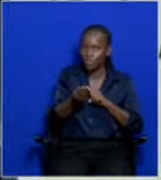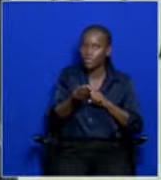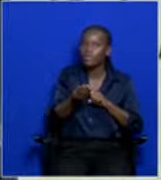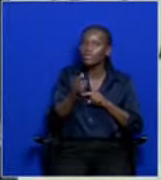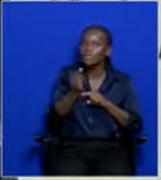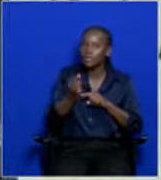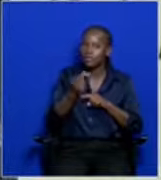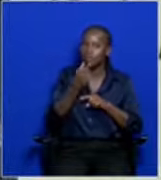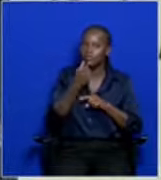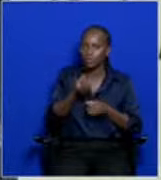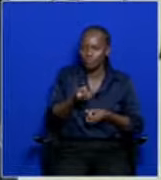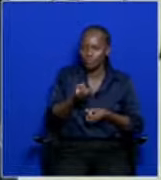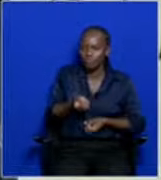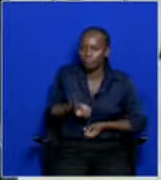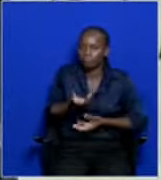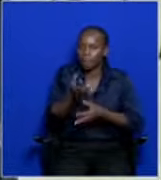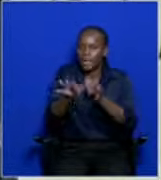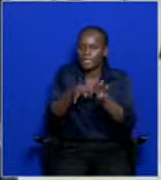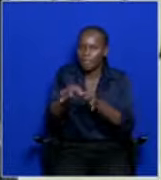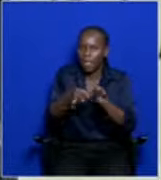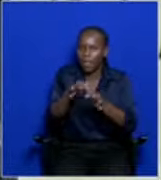white motor vehicle that was